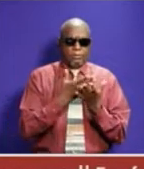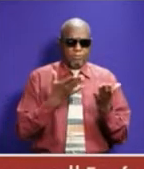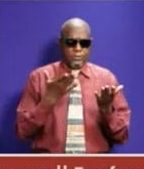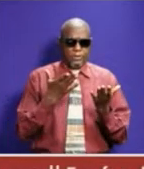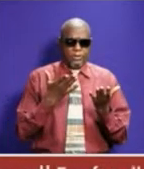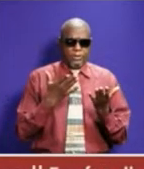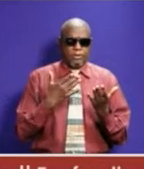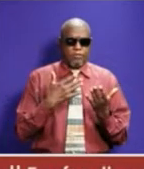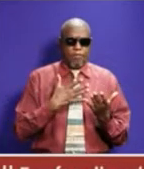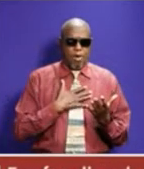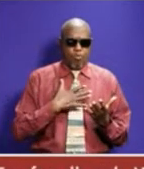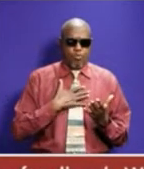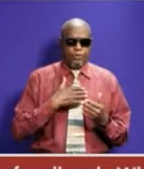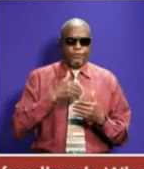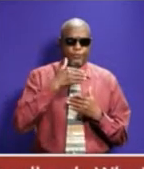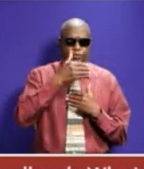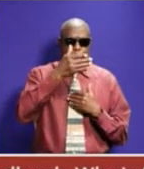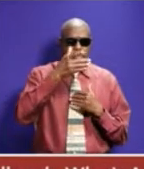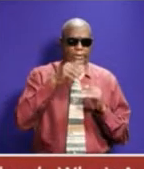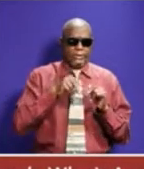future generations, not debt.